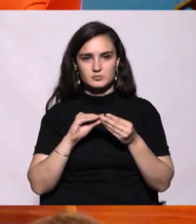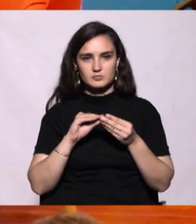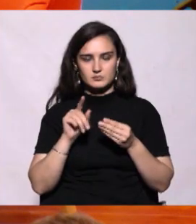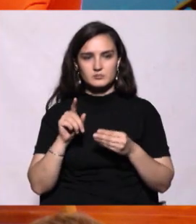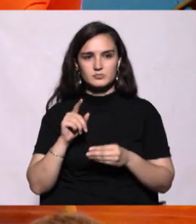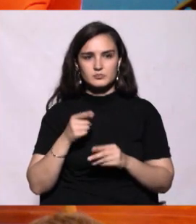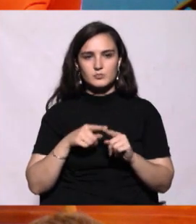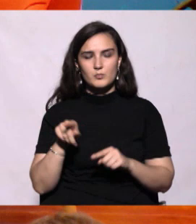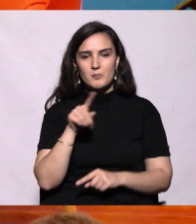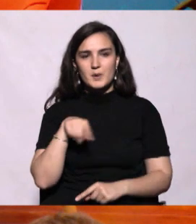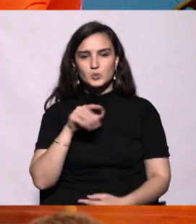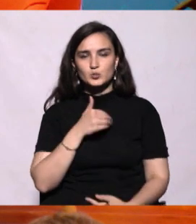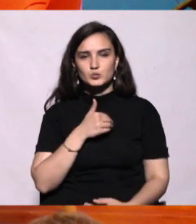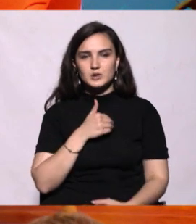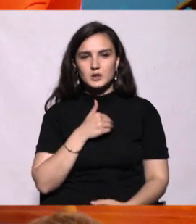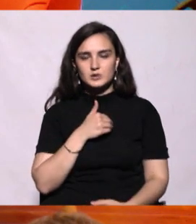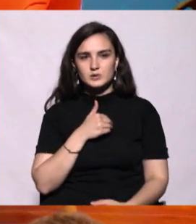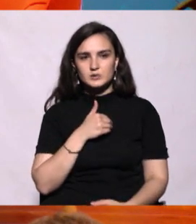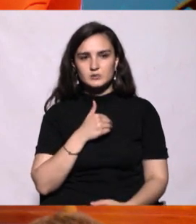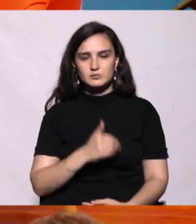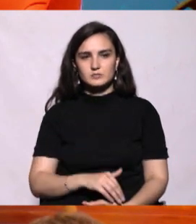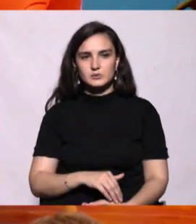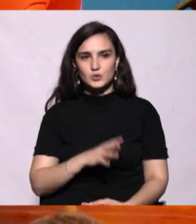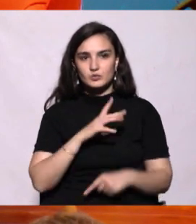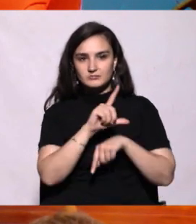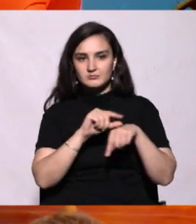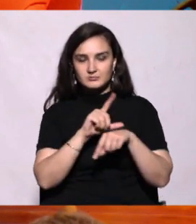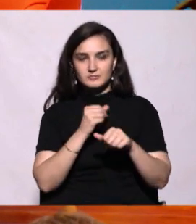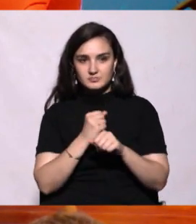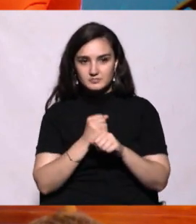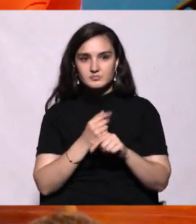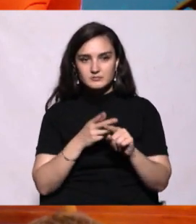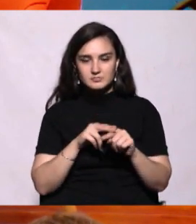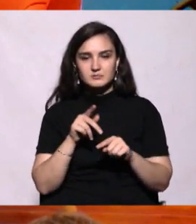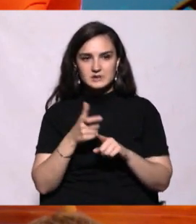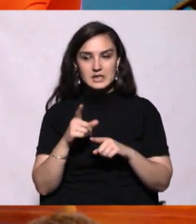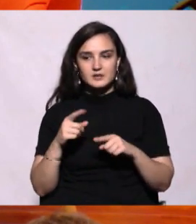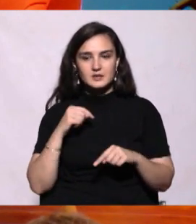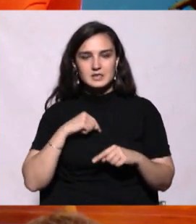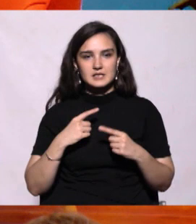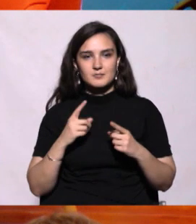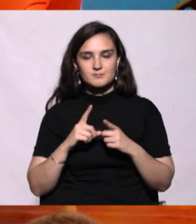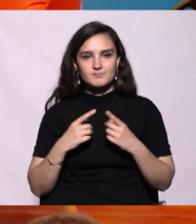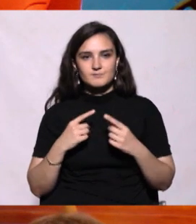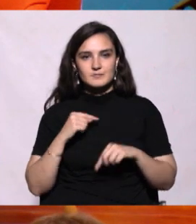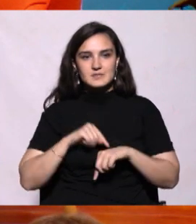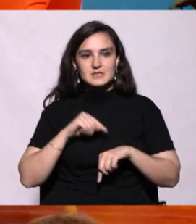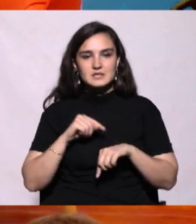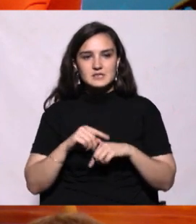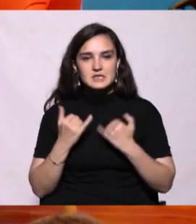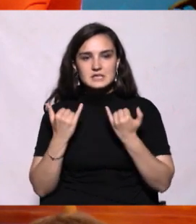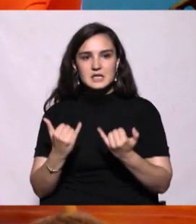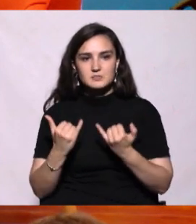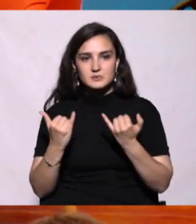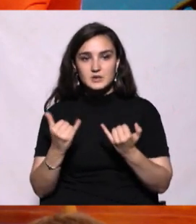to Holmes and he wants to be praised by Holmes. He's generally more sensitive to the feelings of others, whereas